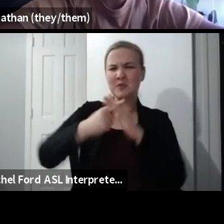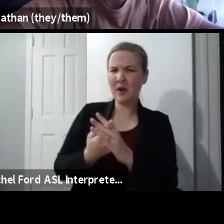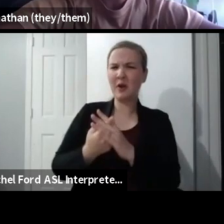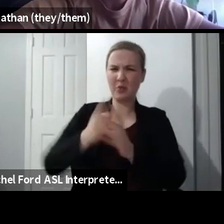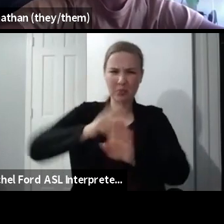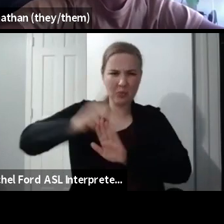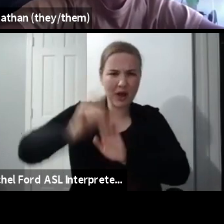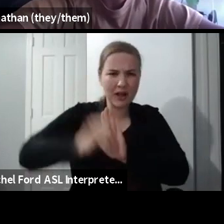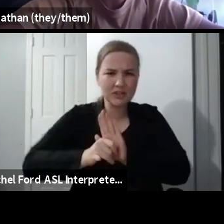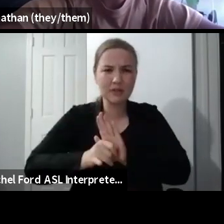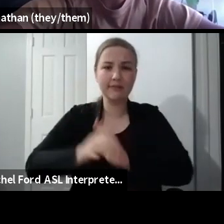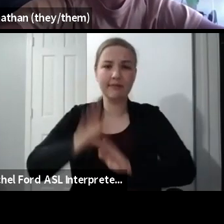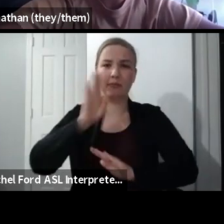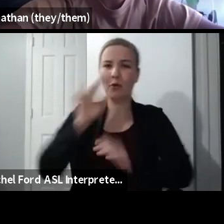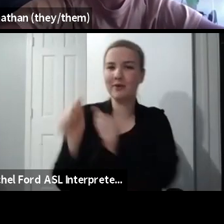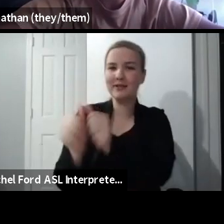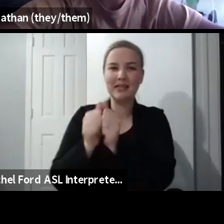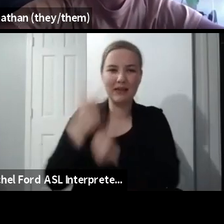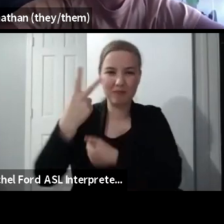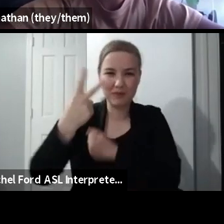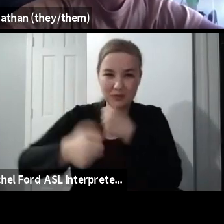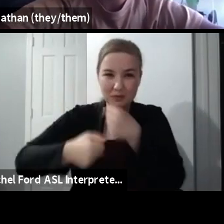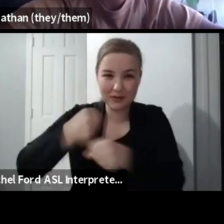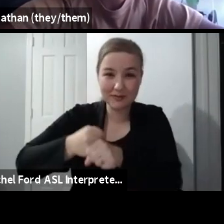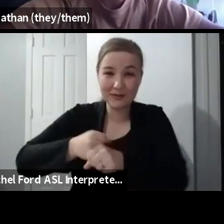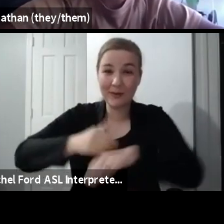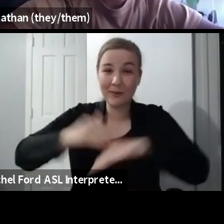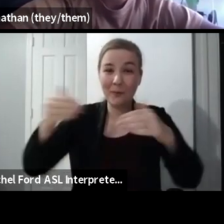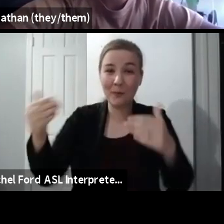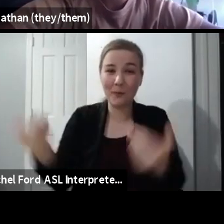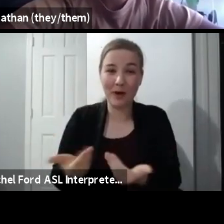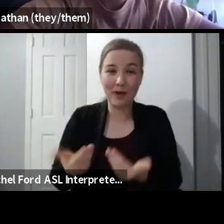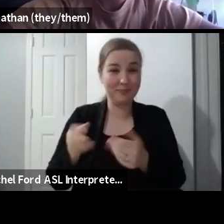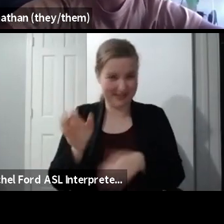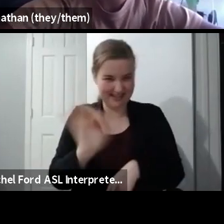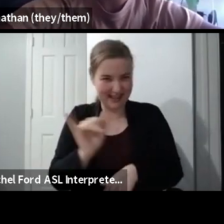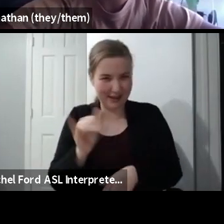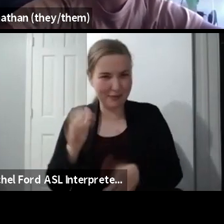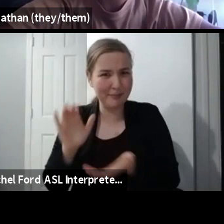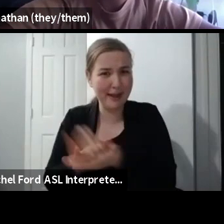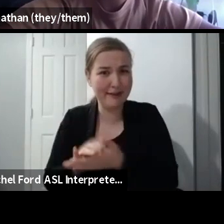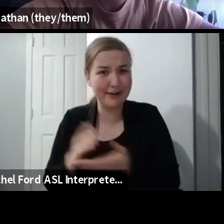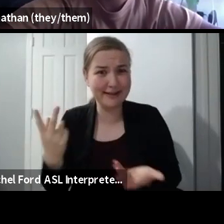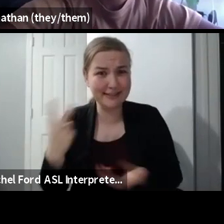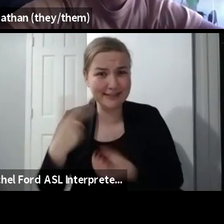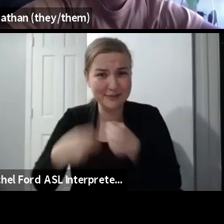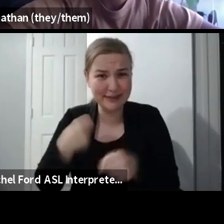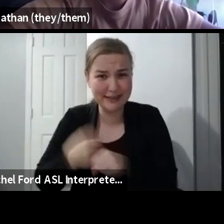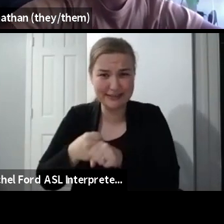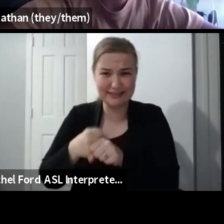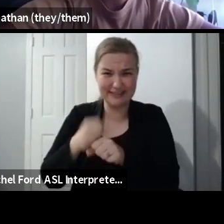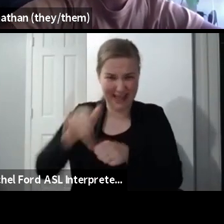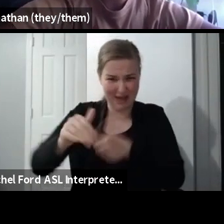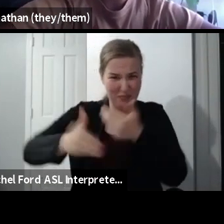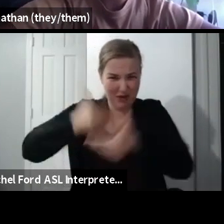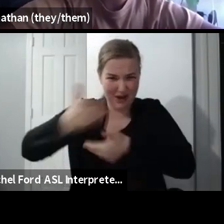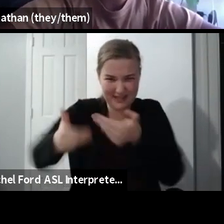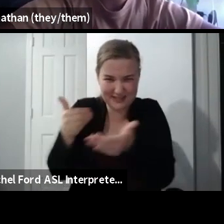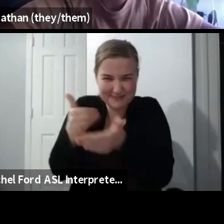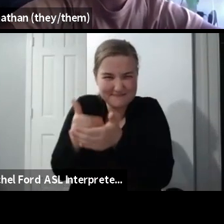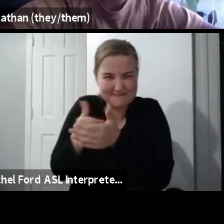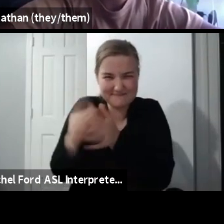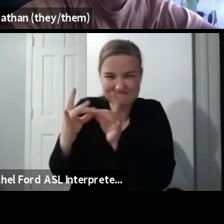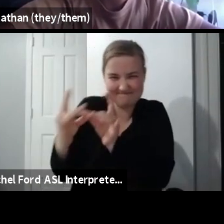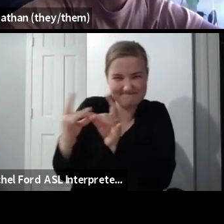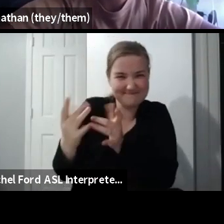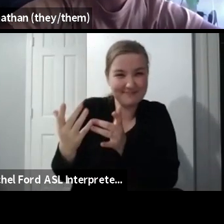for 2 years. Welcome to this marriage. And it's like, you know, 14 people in a room, most of the time people who have already